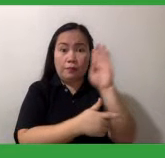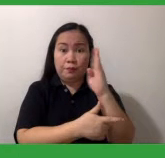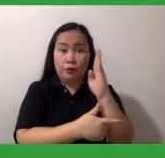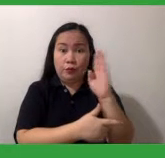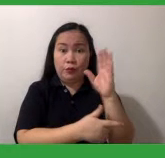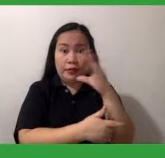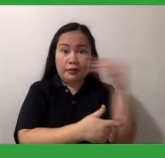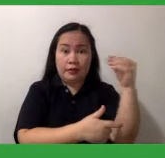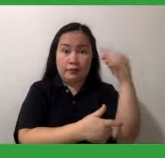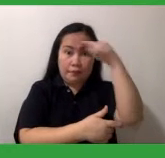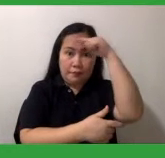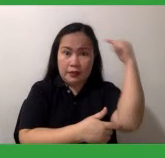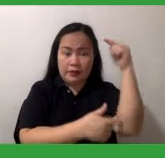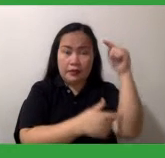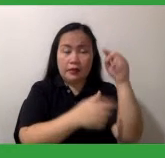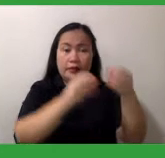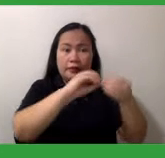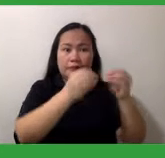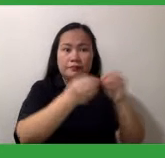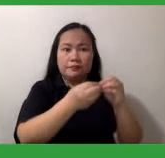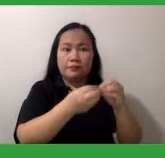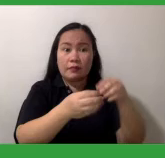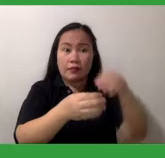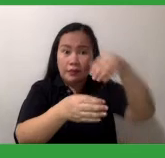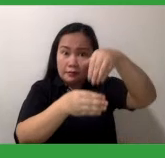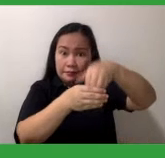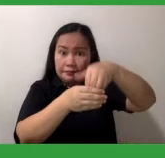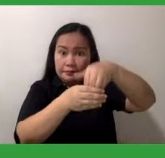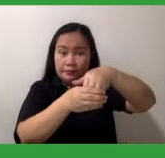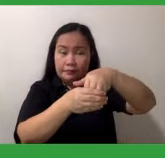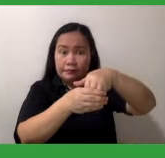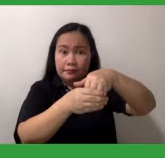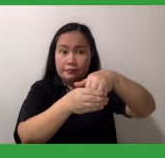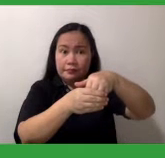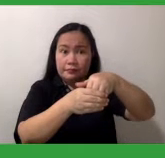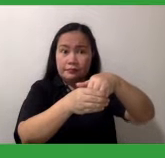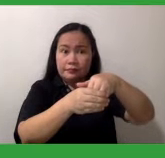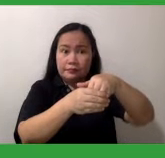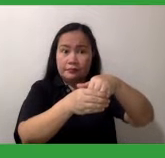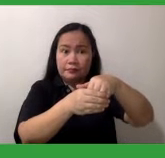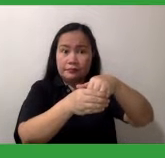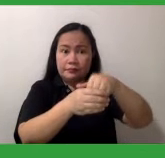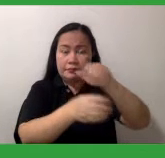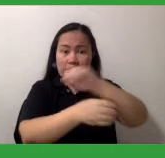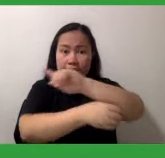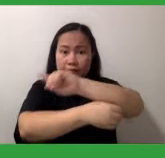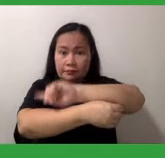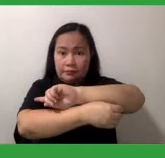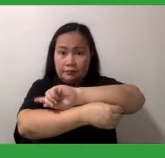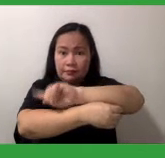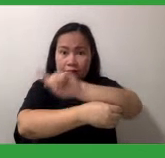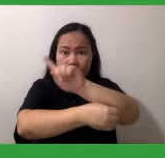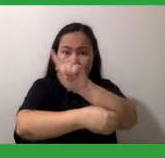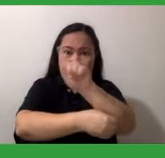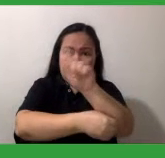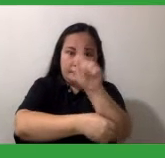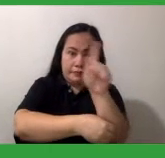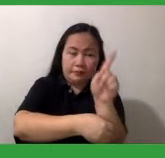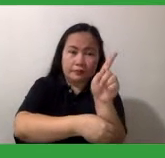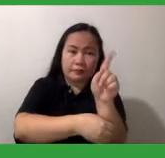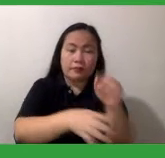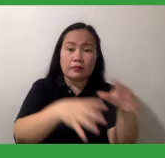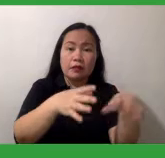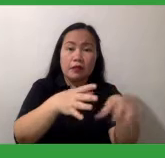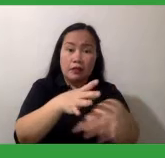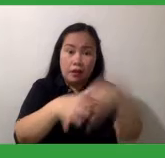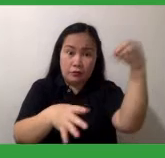numbers. The protractor has inner and outer scale. The inner scale is read in a counterclockwise direction, while the